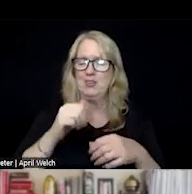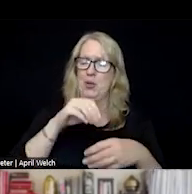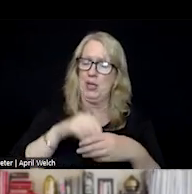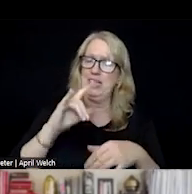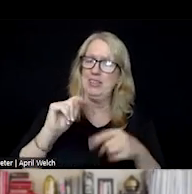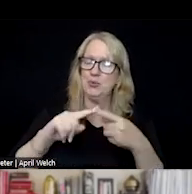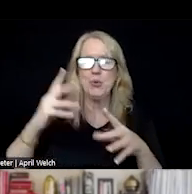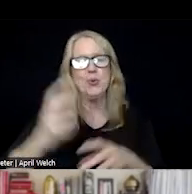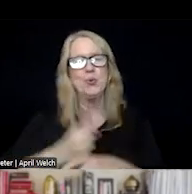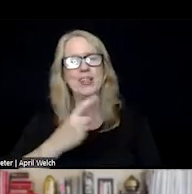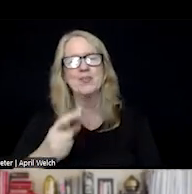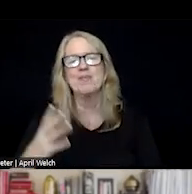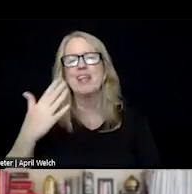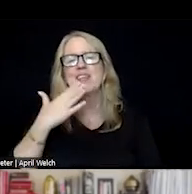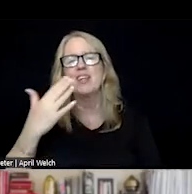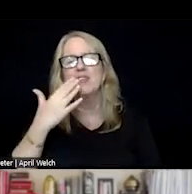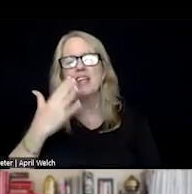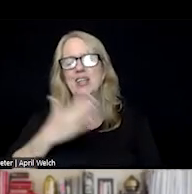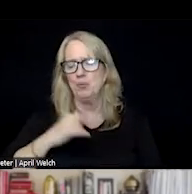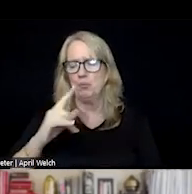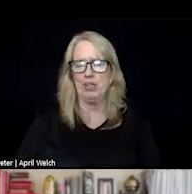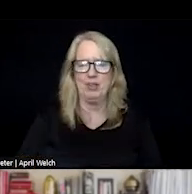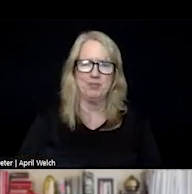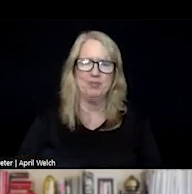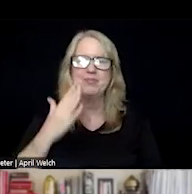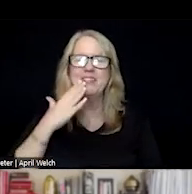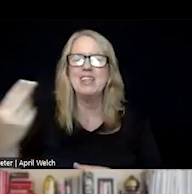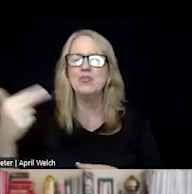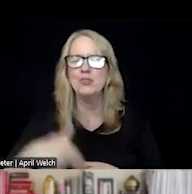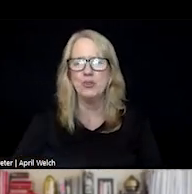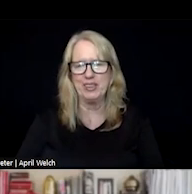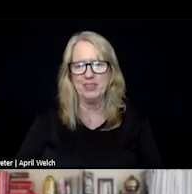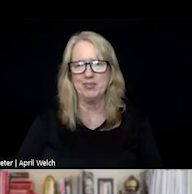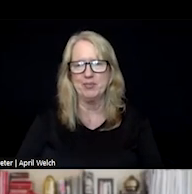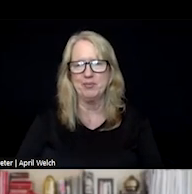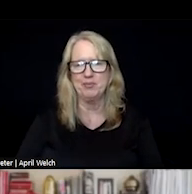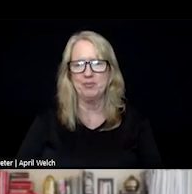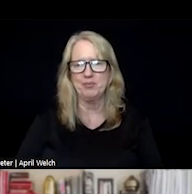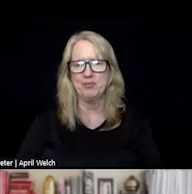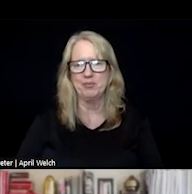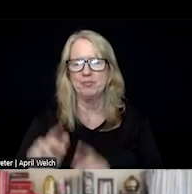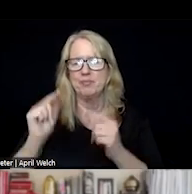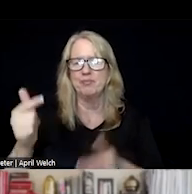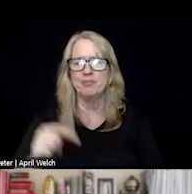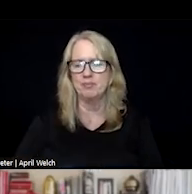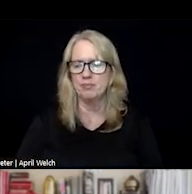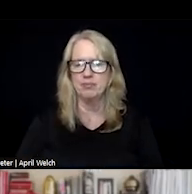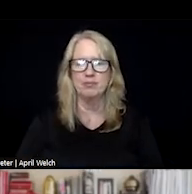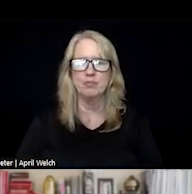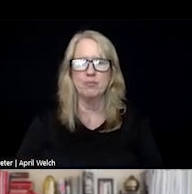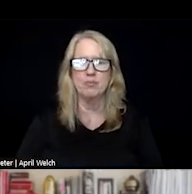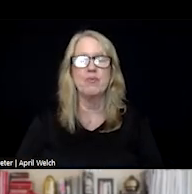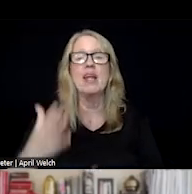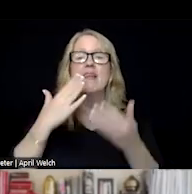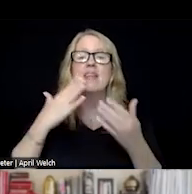So thanks for asking, Stephanie. I appreciate it. Thanks for joining me. Mm-hmm. And Jamie, just thank